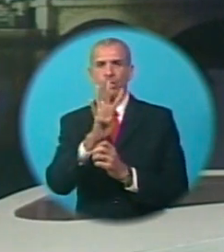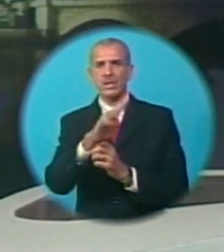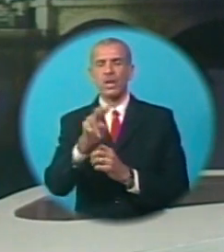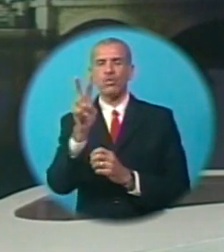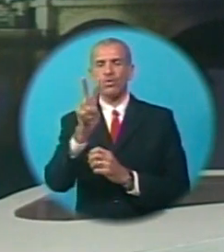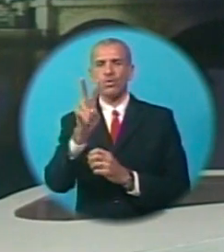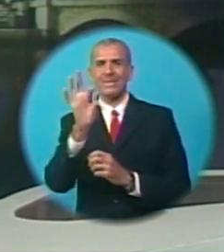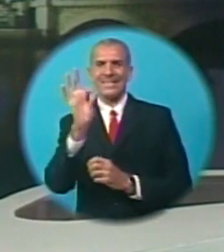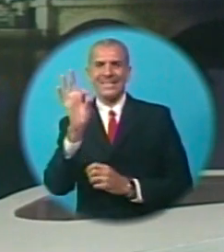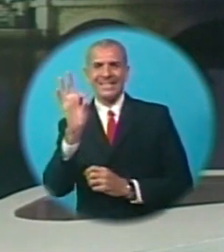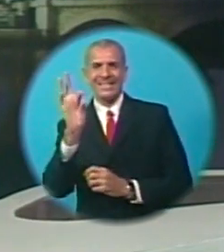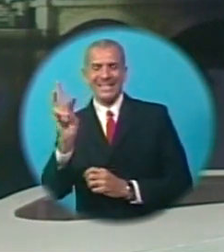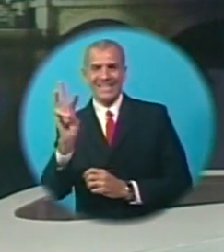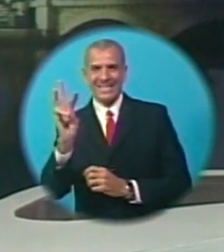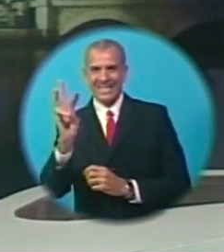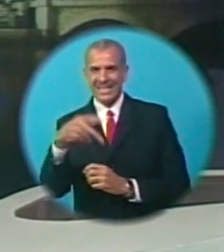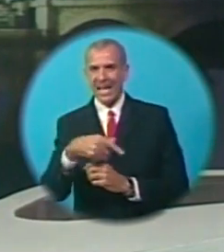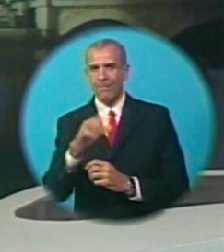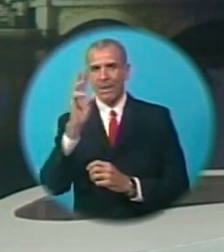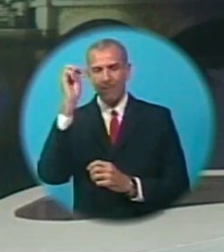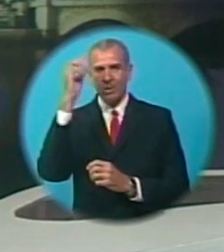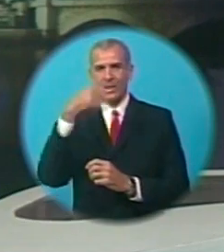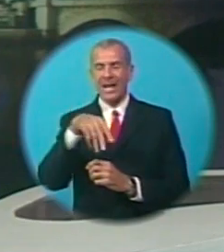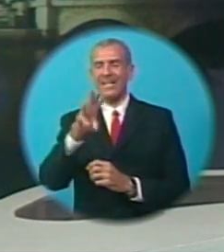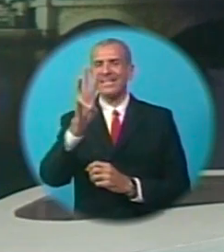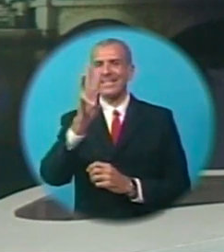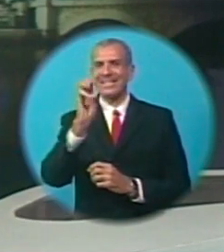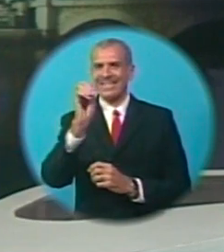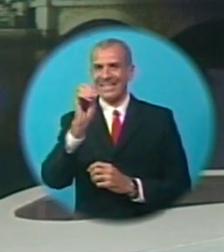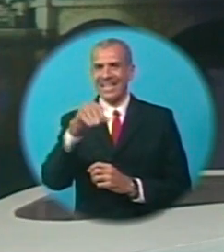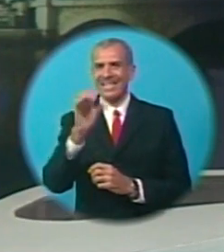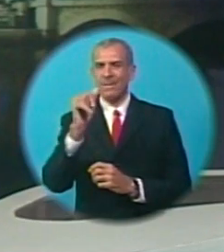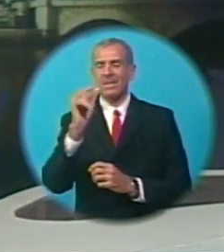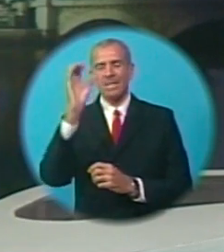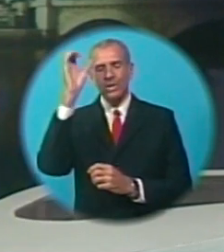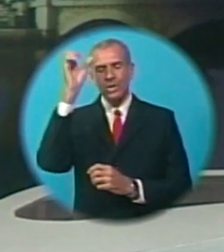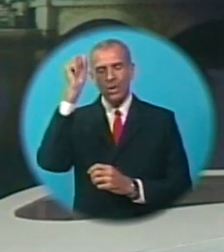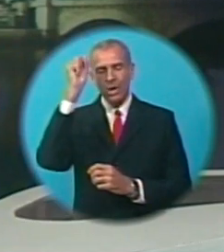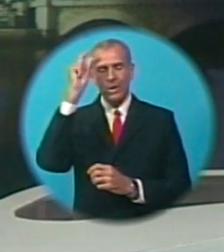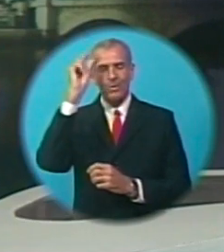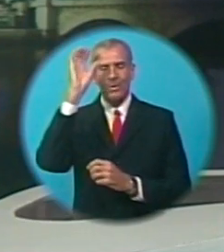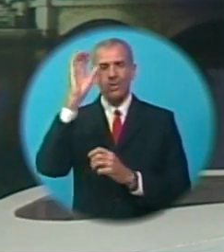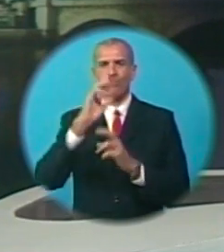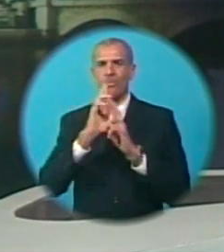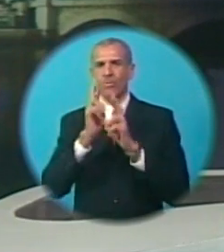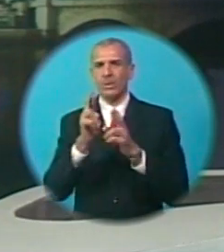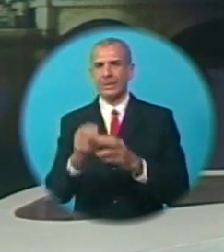sixes, while Melvin Charles contributed 60. CBC's Sean Green reports.